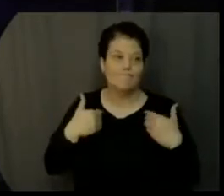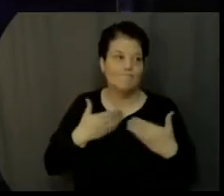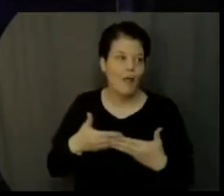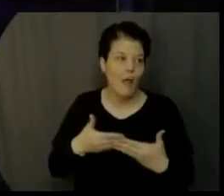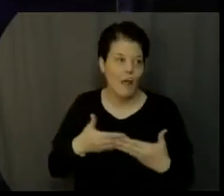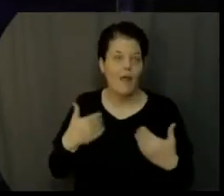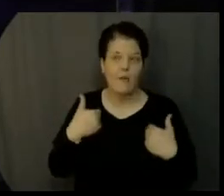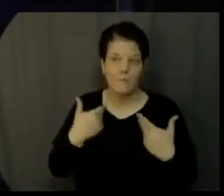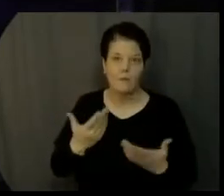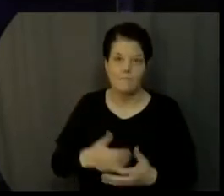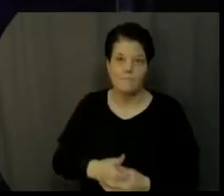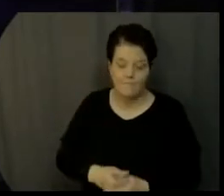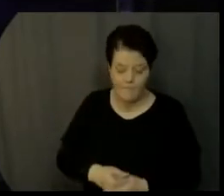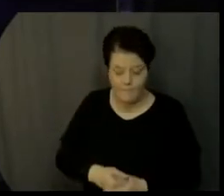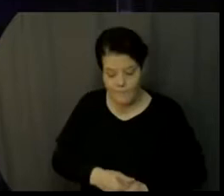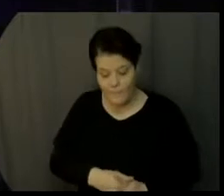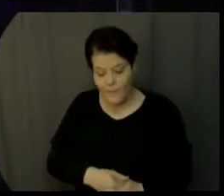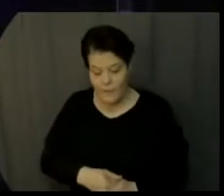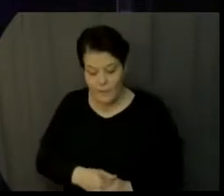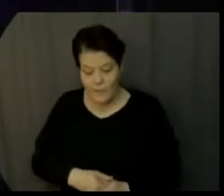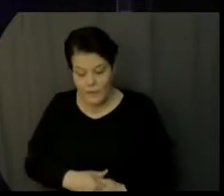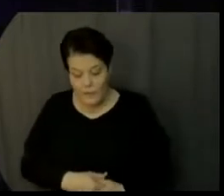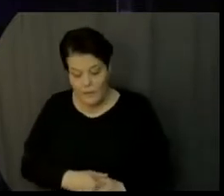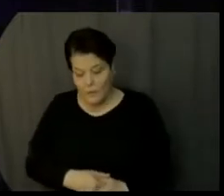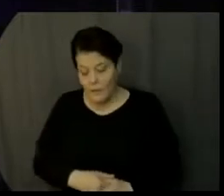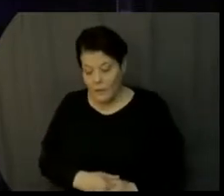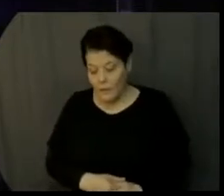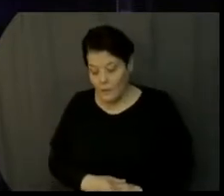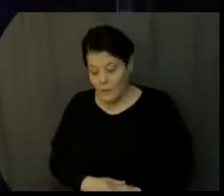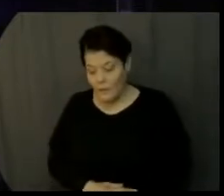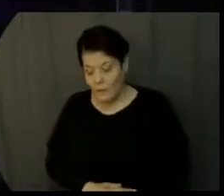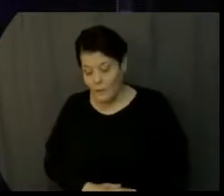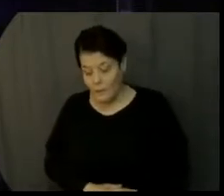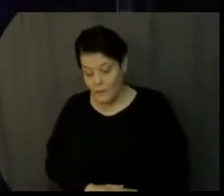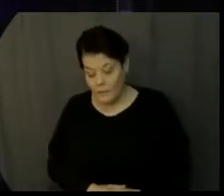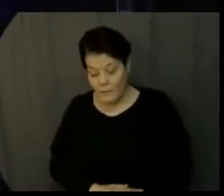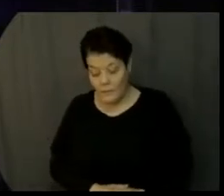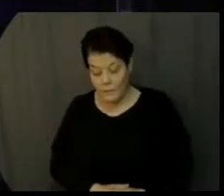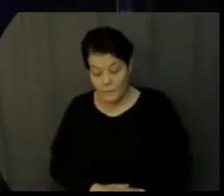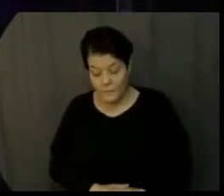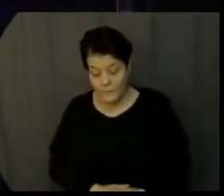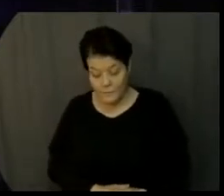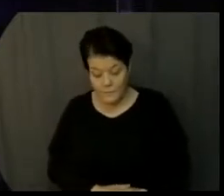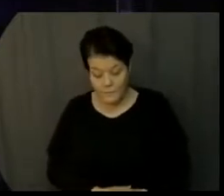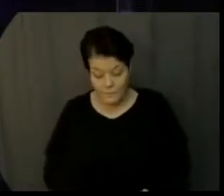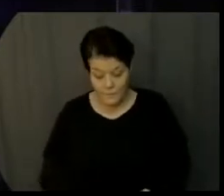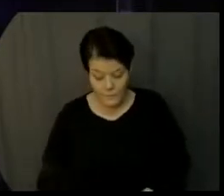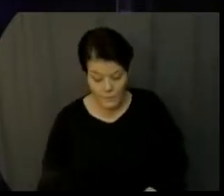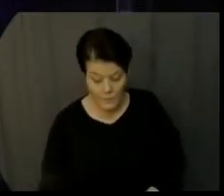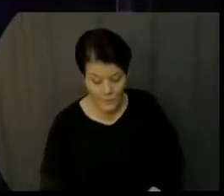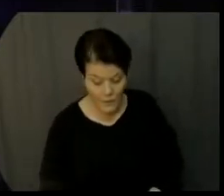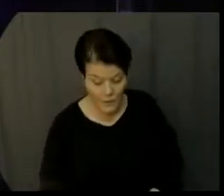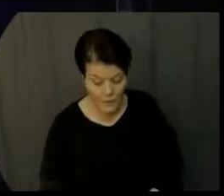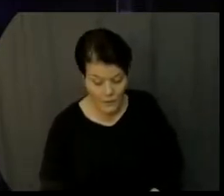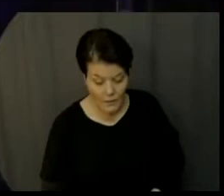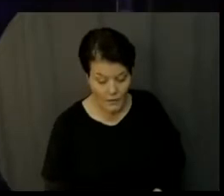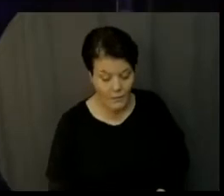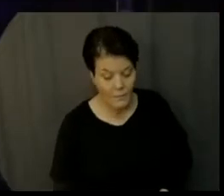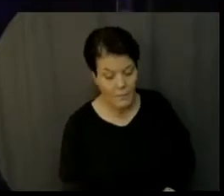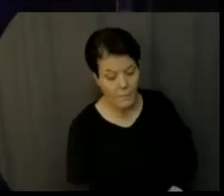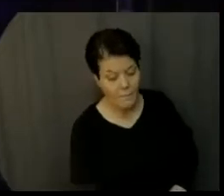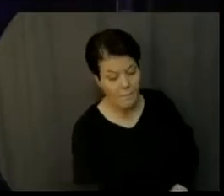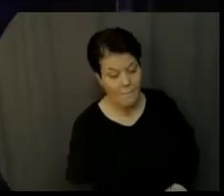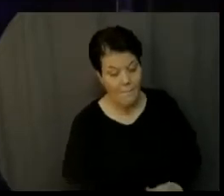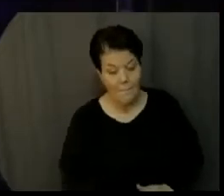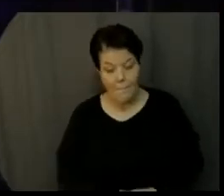just signs of a baby. In this series, Way, Truth, Life, Discipleship as a Journey of Grace,